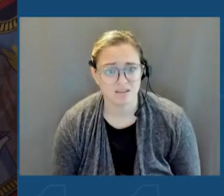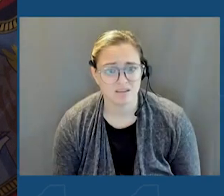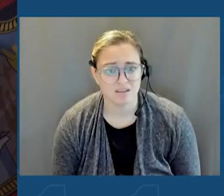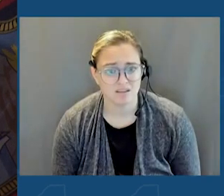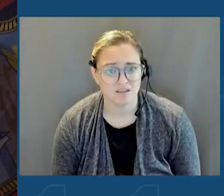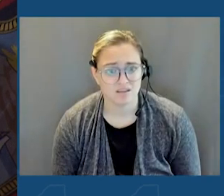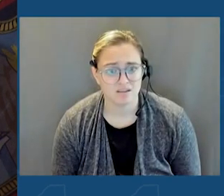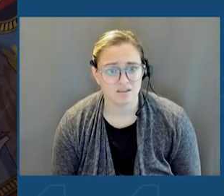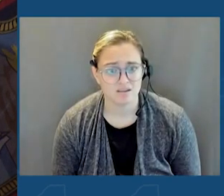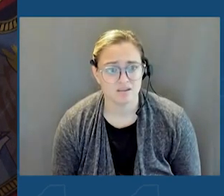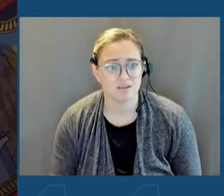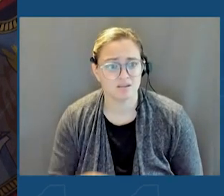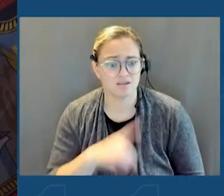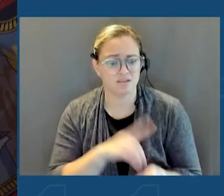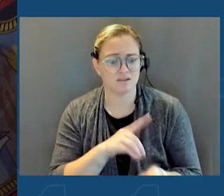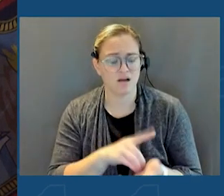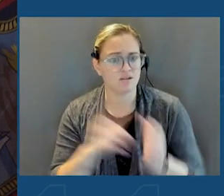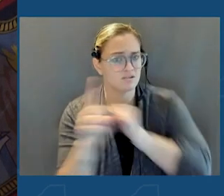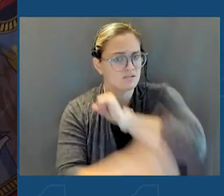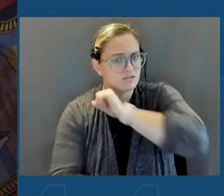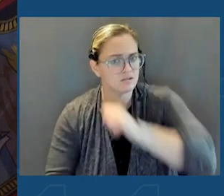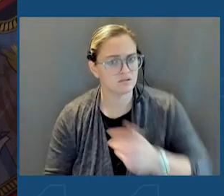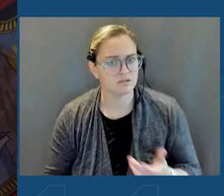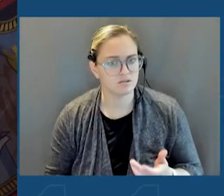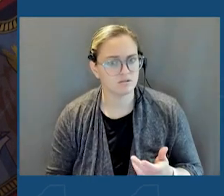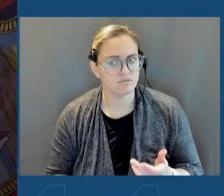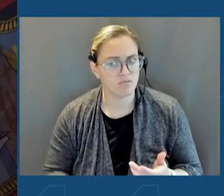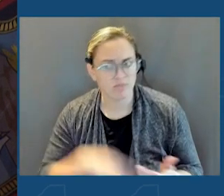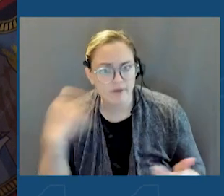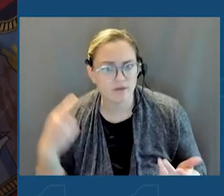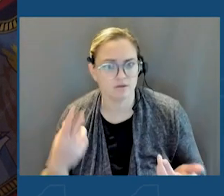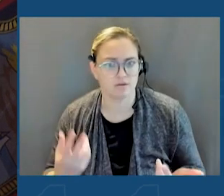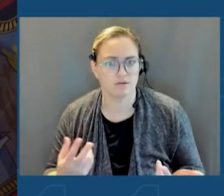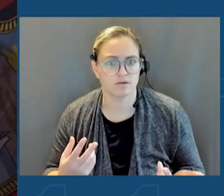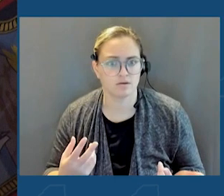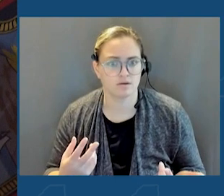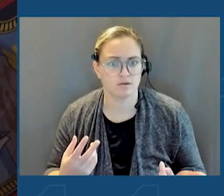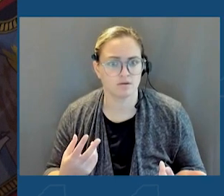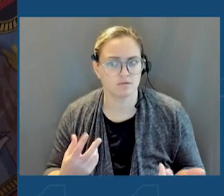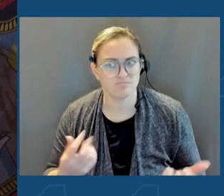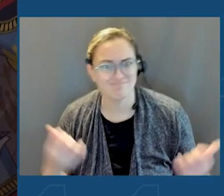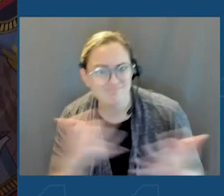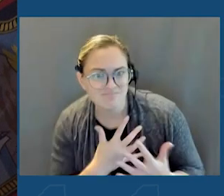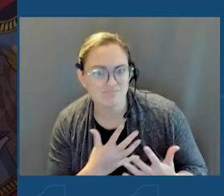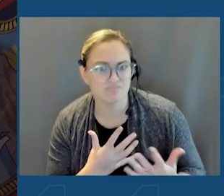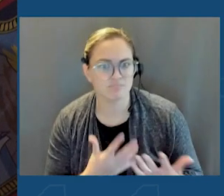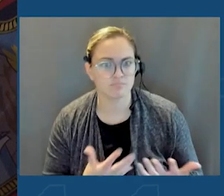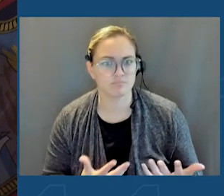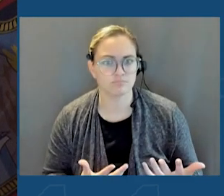the doctor was reprimanded, threatened, intimidated.